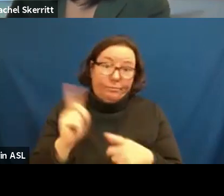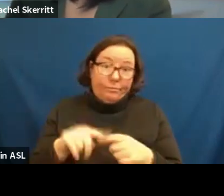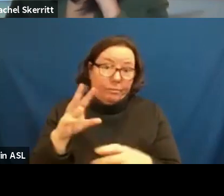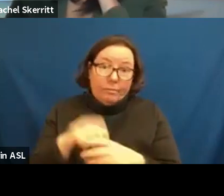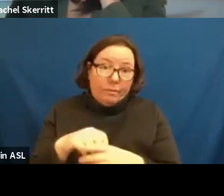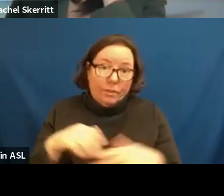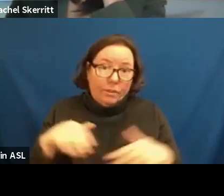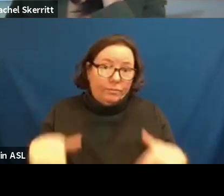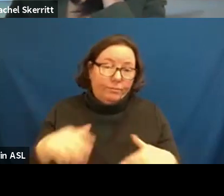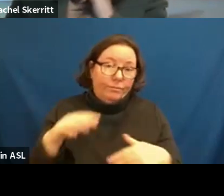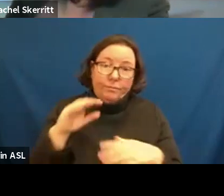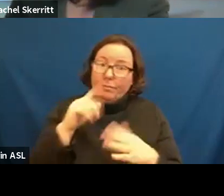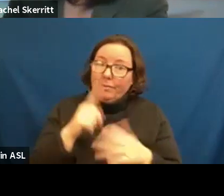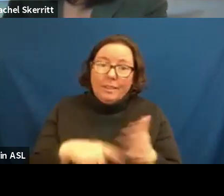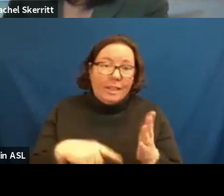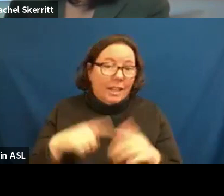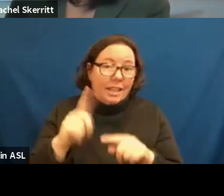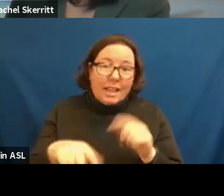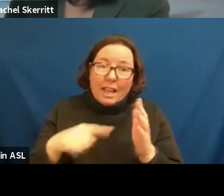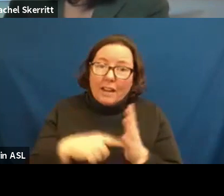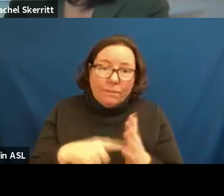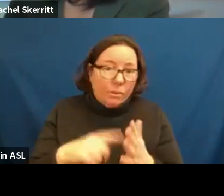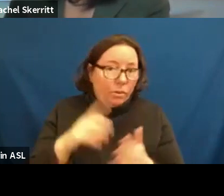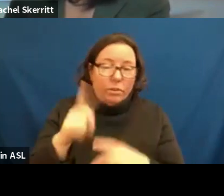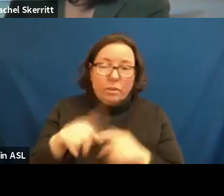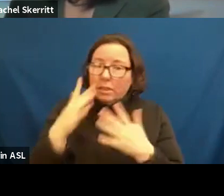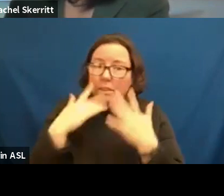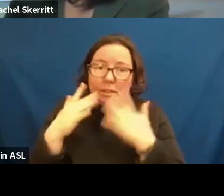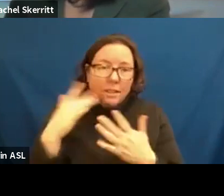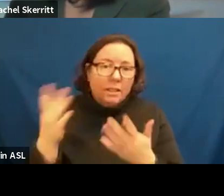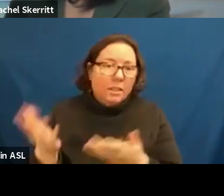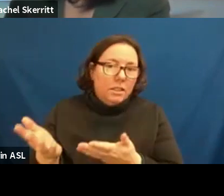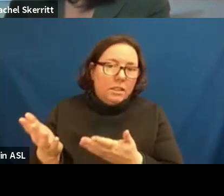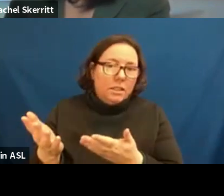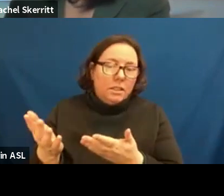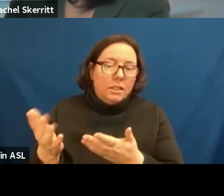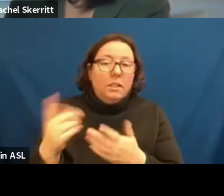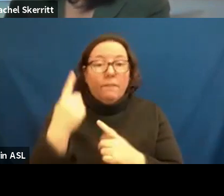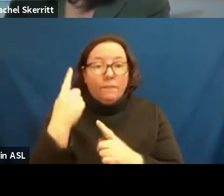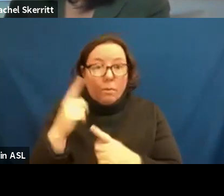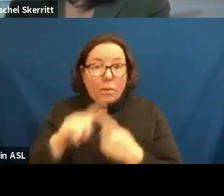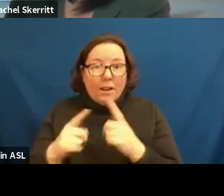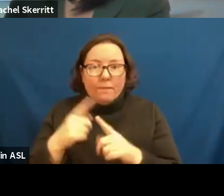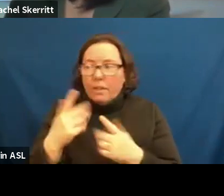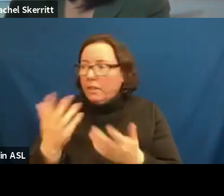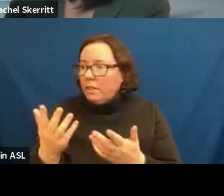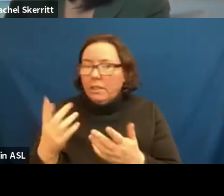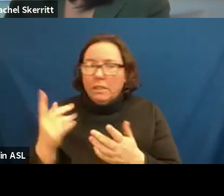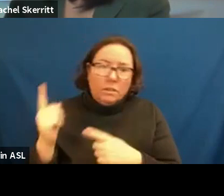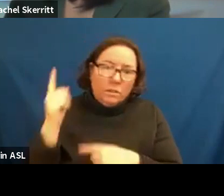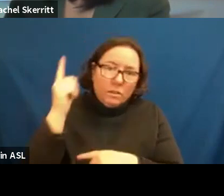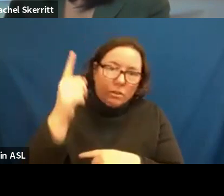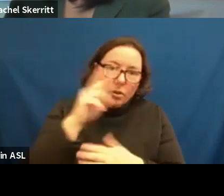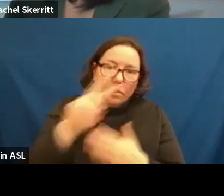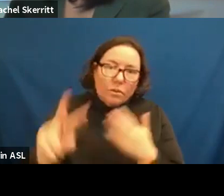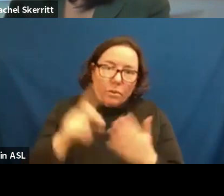in it. They were immersed in working another system. For one friend, this meant time away from her kids on a 2.5-hour commute by train